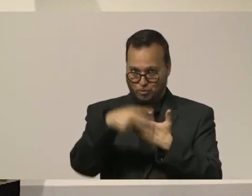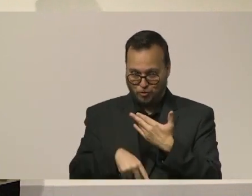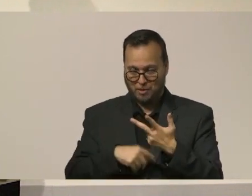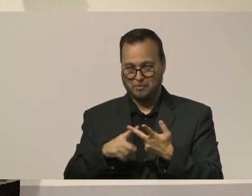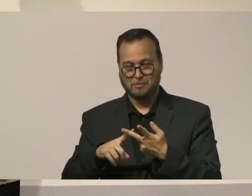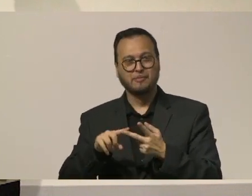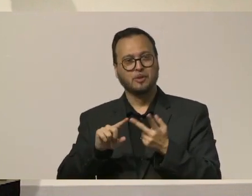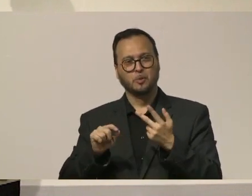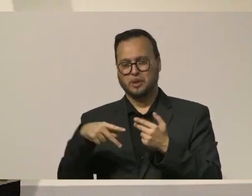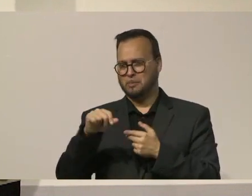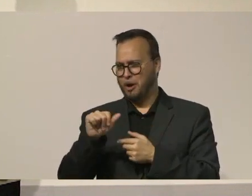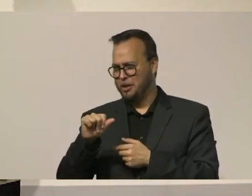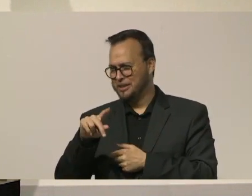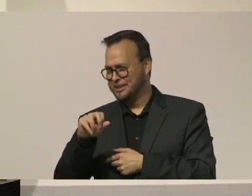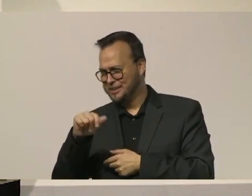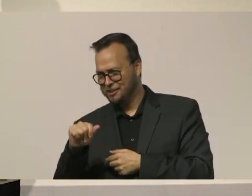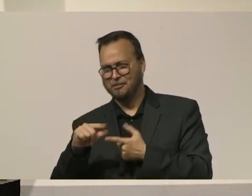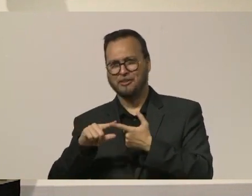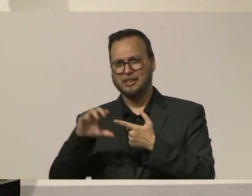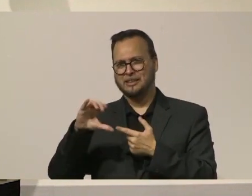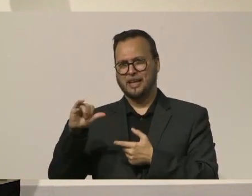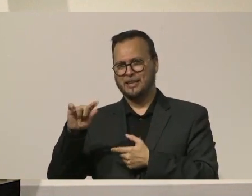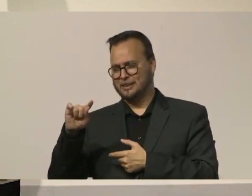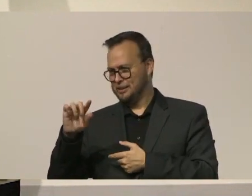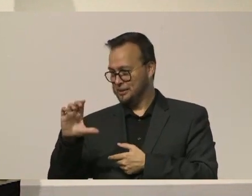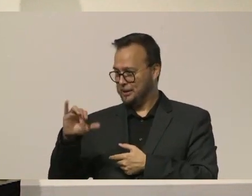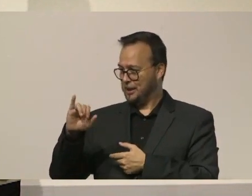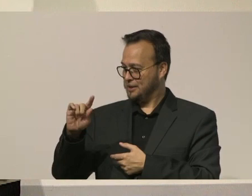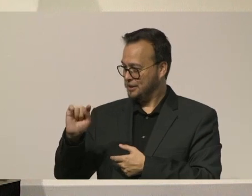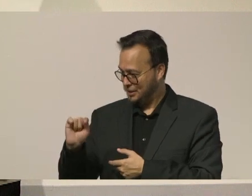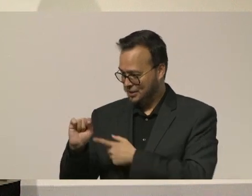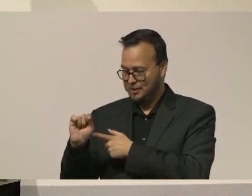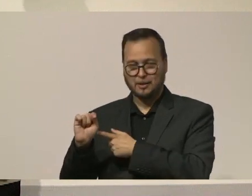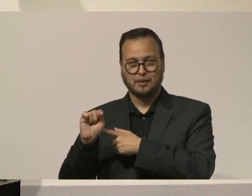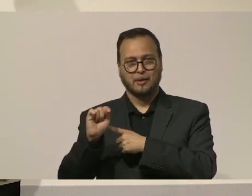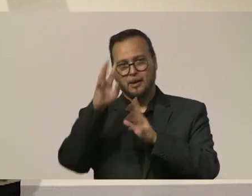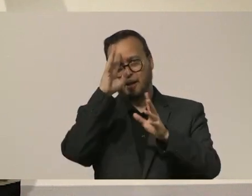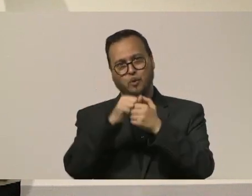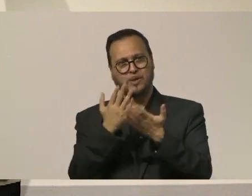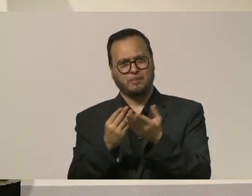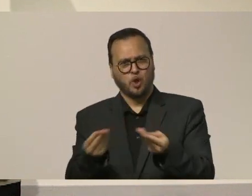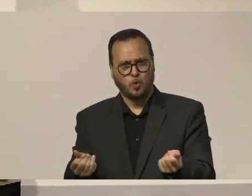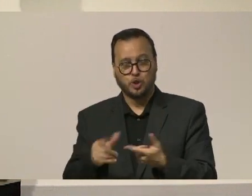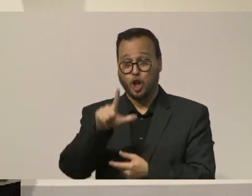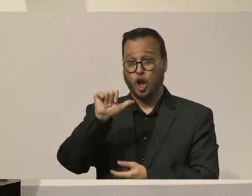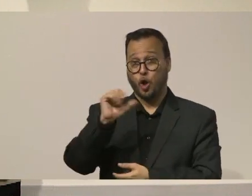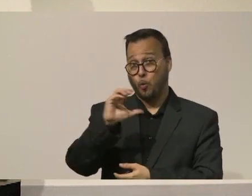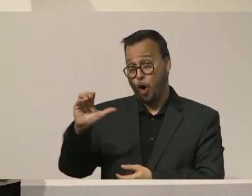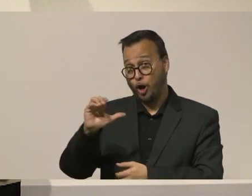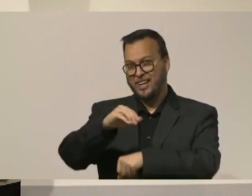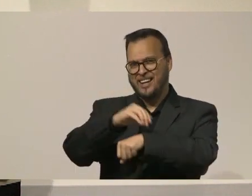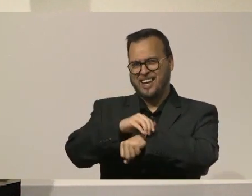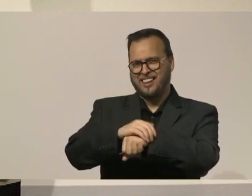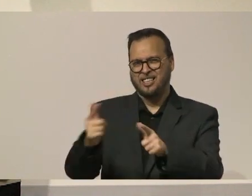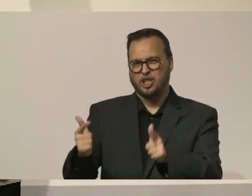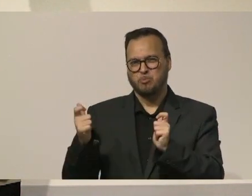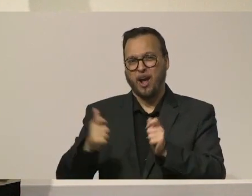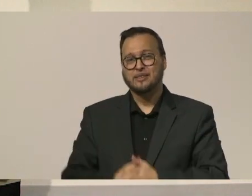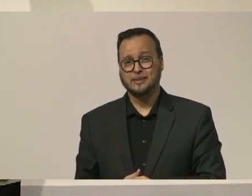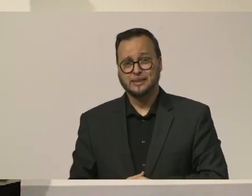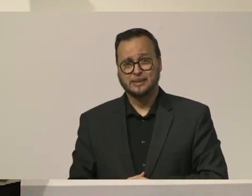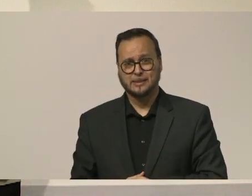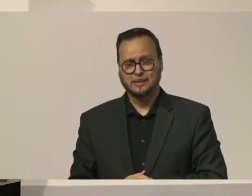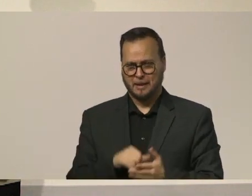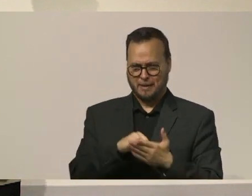Telk and Paula da Silva Michelin of the CIET, came up with a solution, LaGuardia English Express.